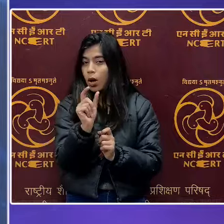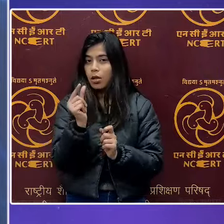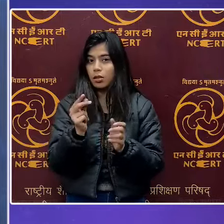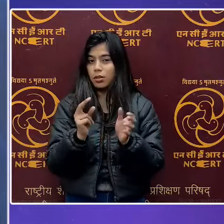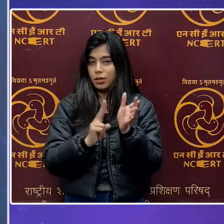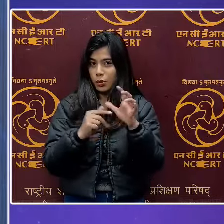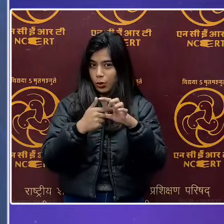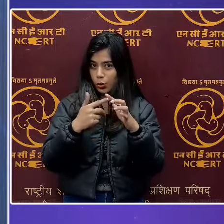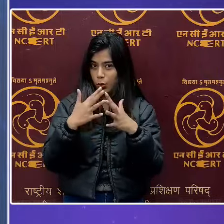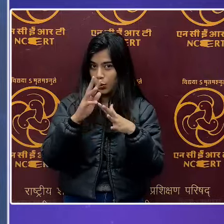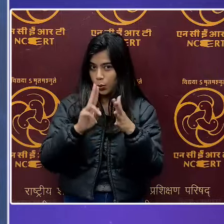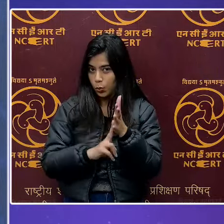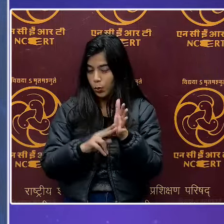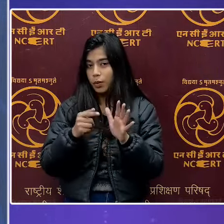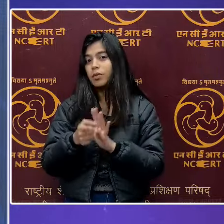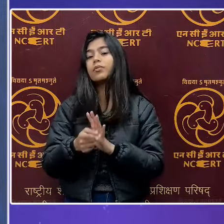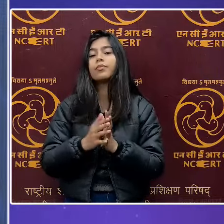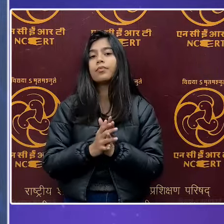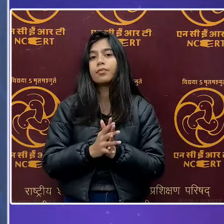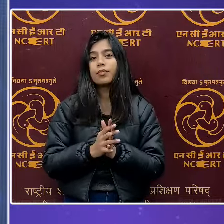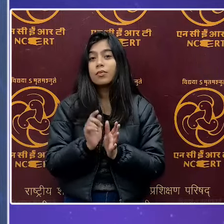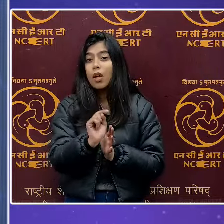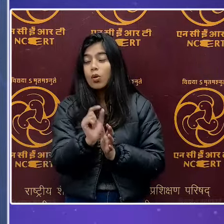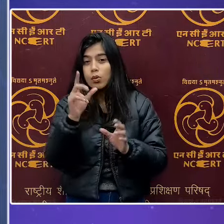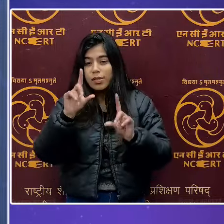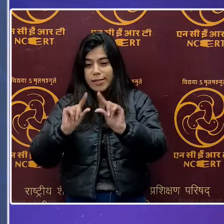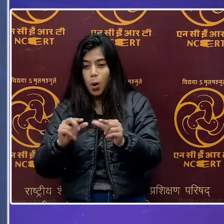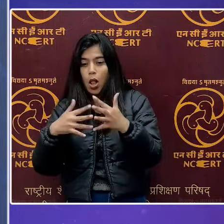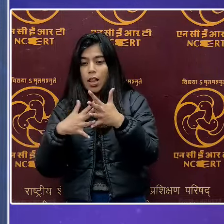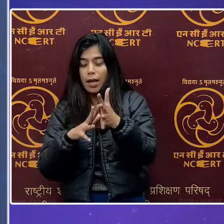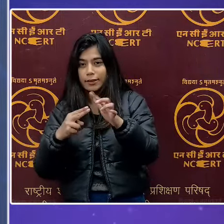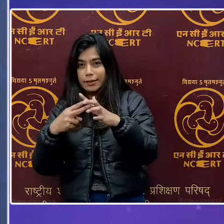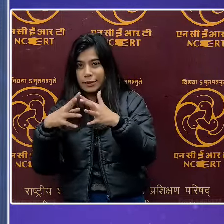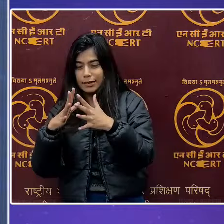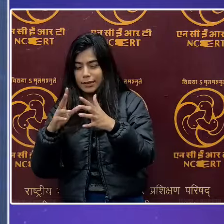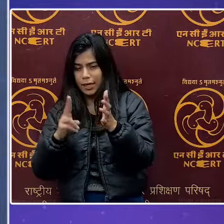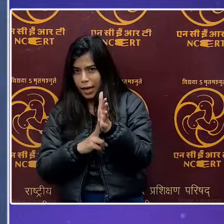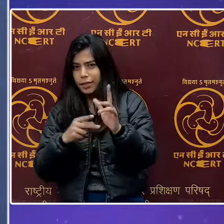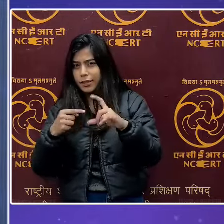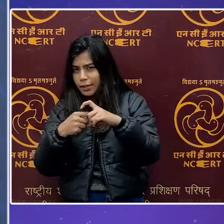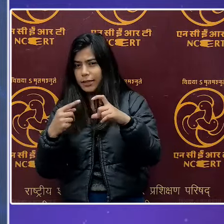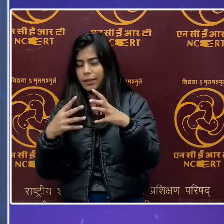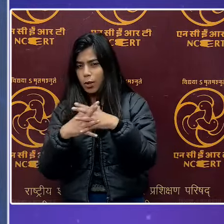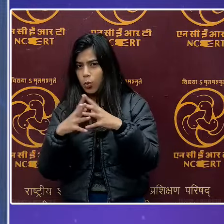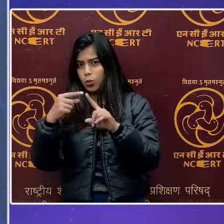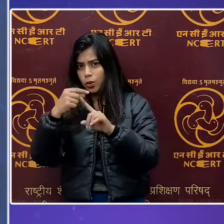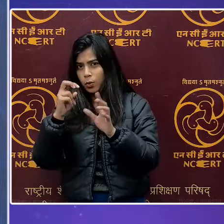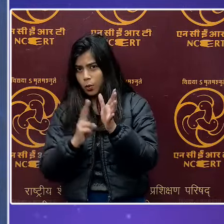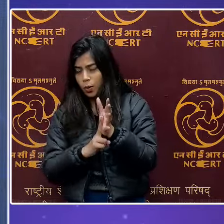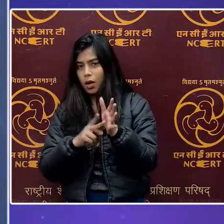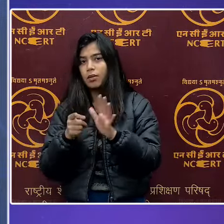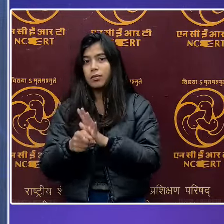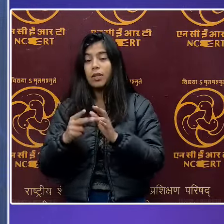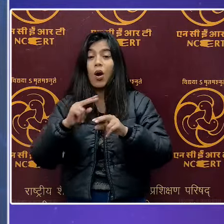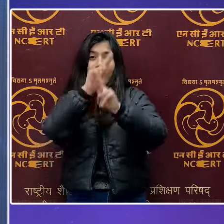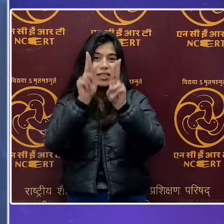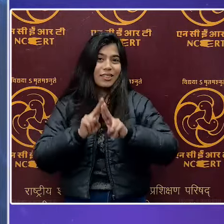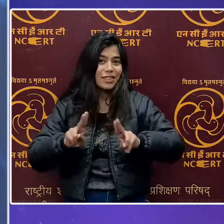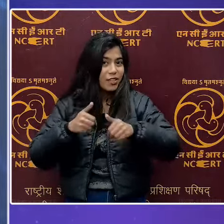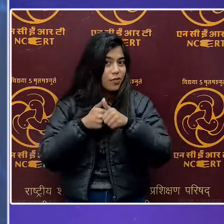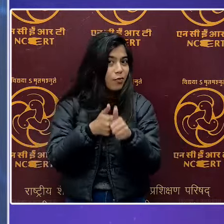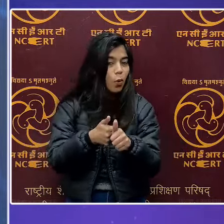small n, Newton. Okay, that is our convention. It has been internationally followed.